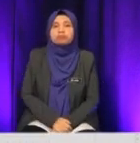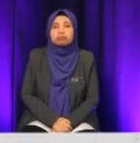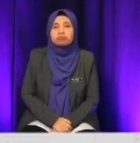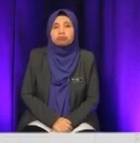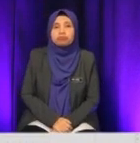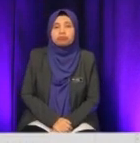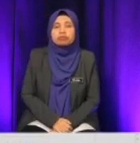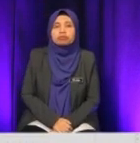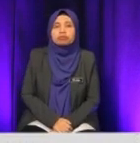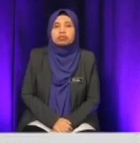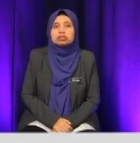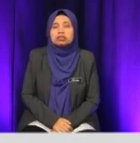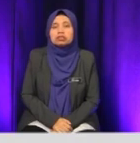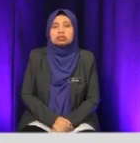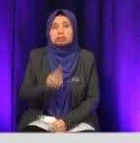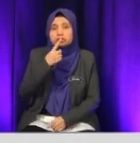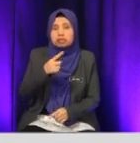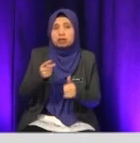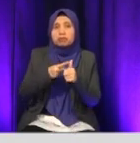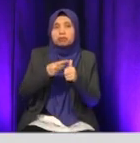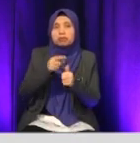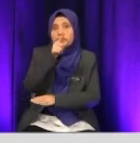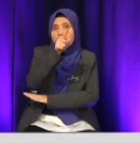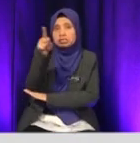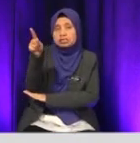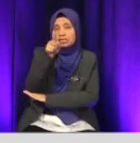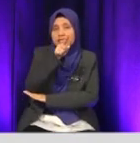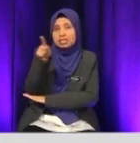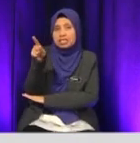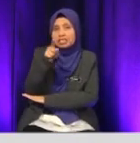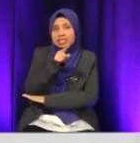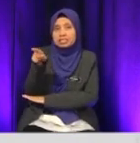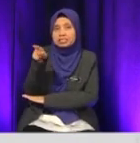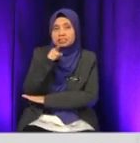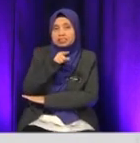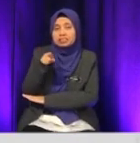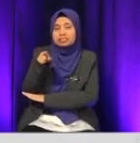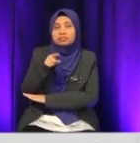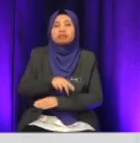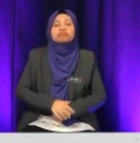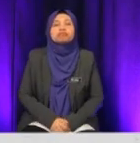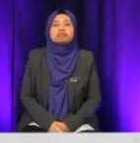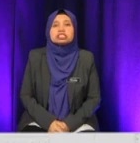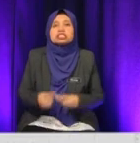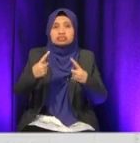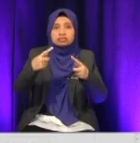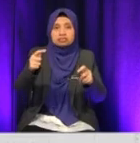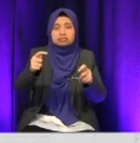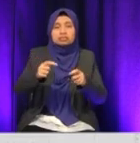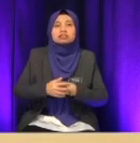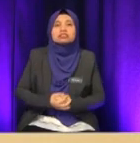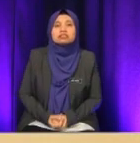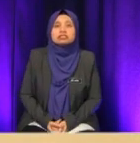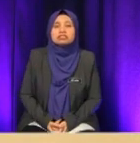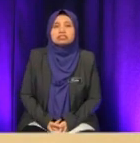It starts on the first line. Okay, so from the first line, why not give Good Gym a try? Not only could you help local people